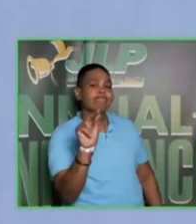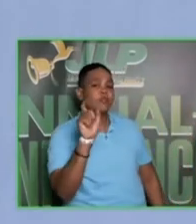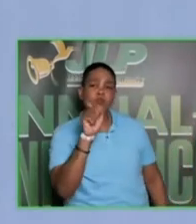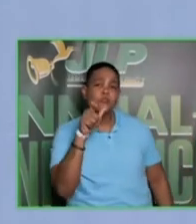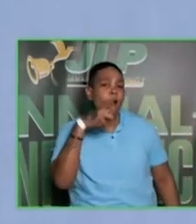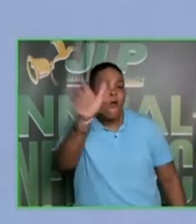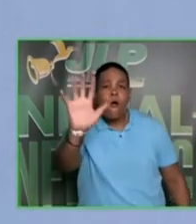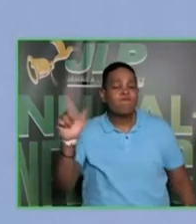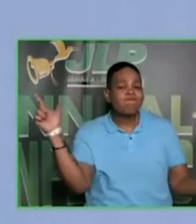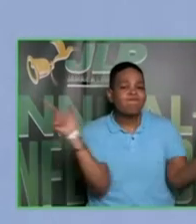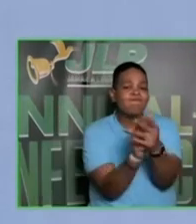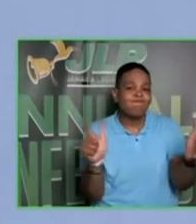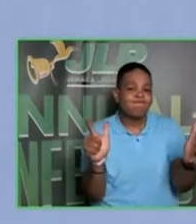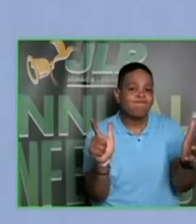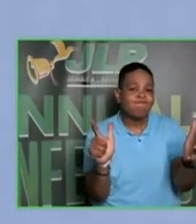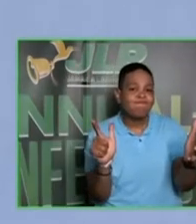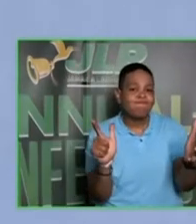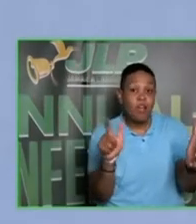We are seeing